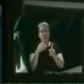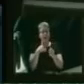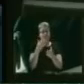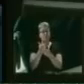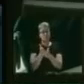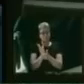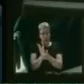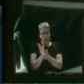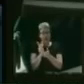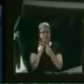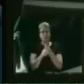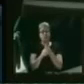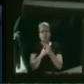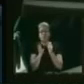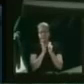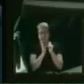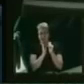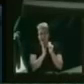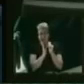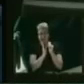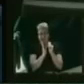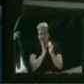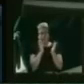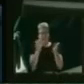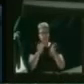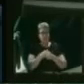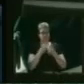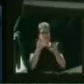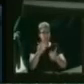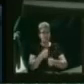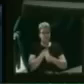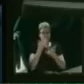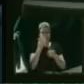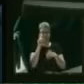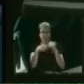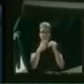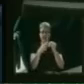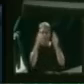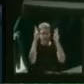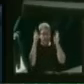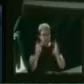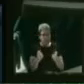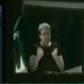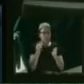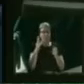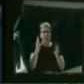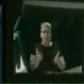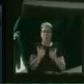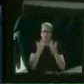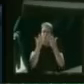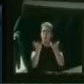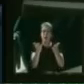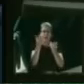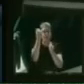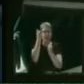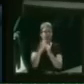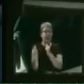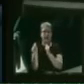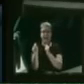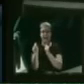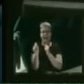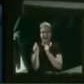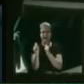right to speak freely about issues that they see or bring up to this body or the Board of Ed or